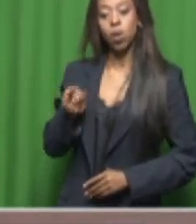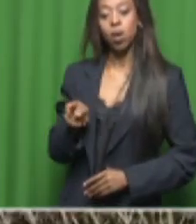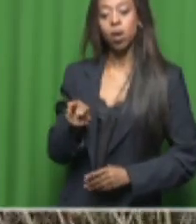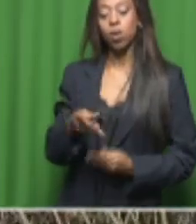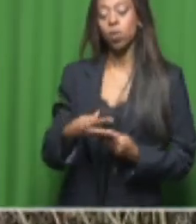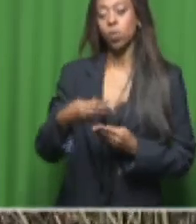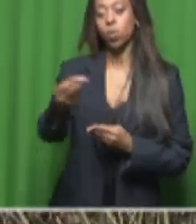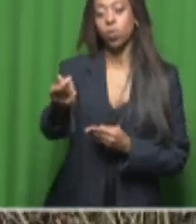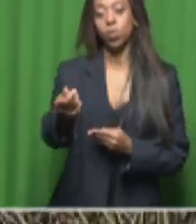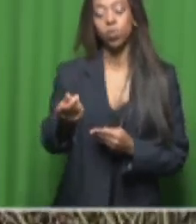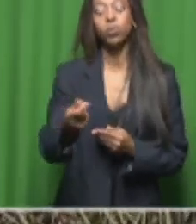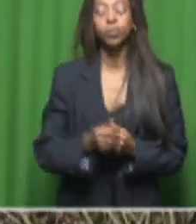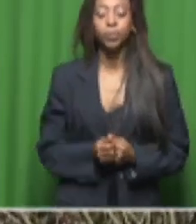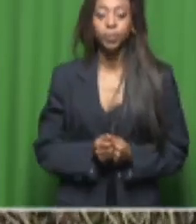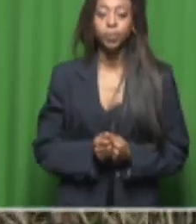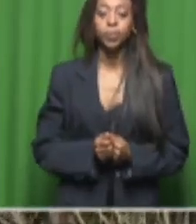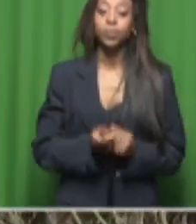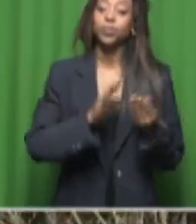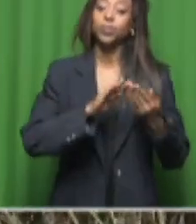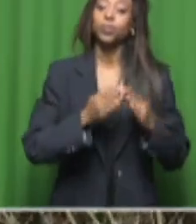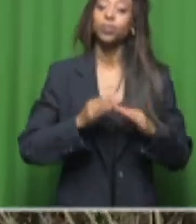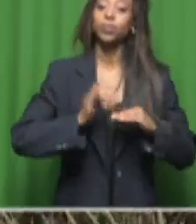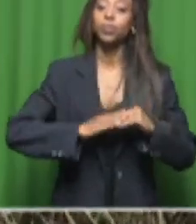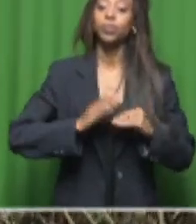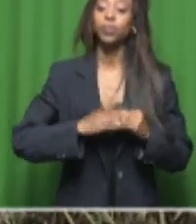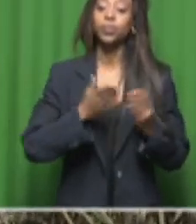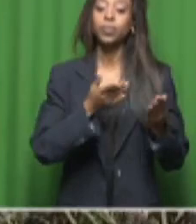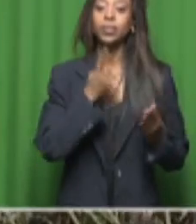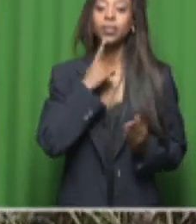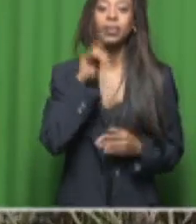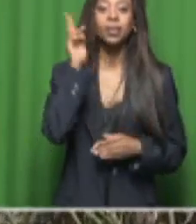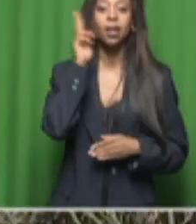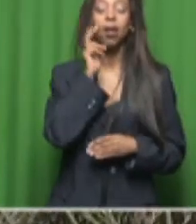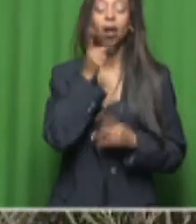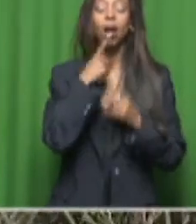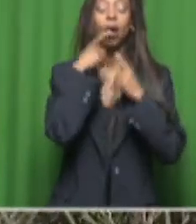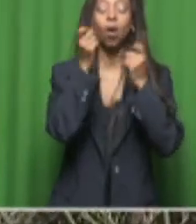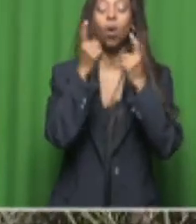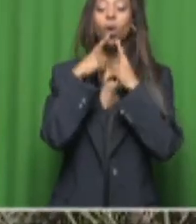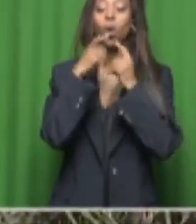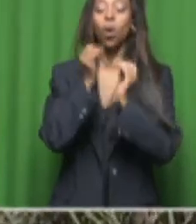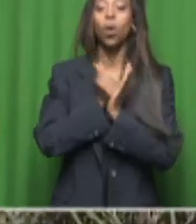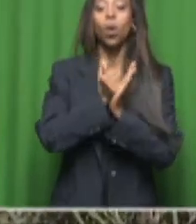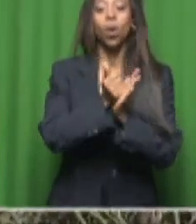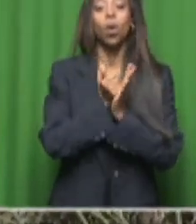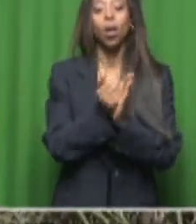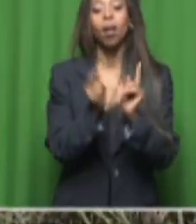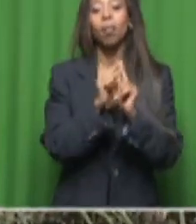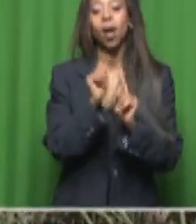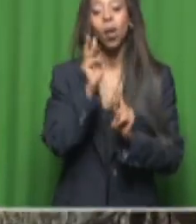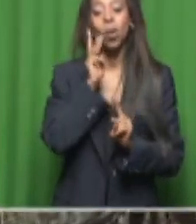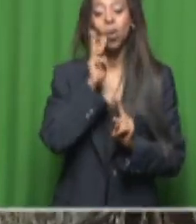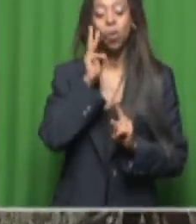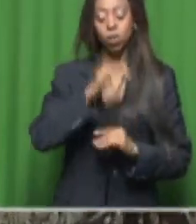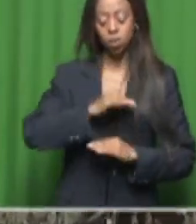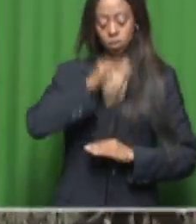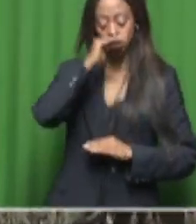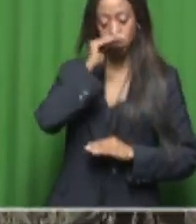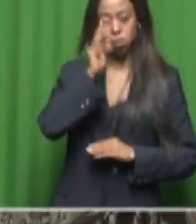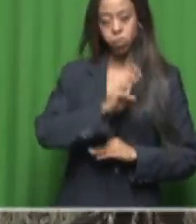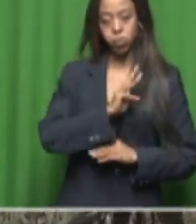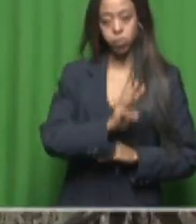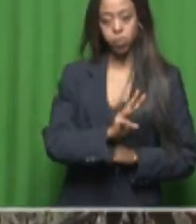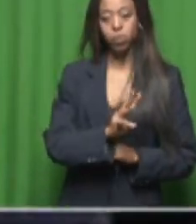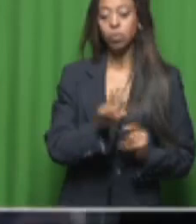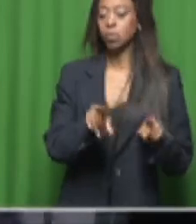washed away. Residents here say they heard their screams for help, but the water level was too high and